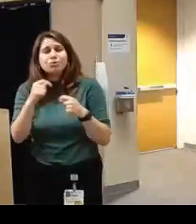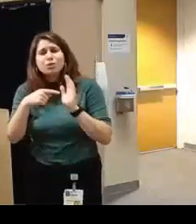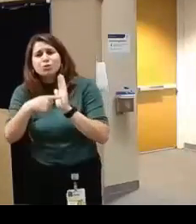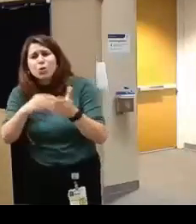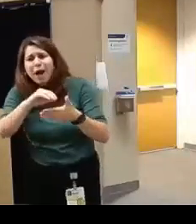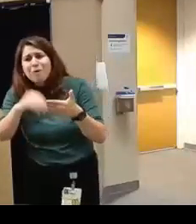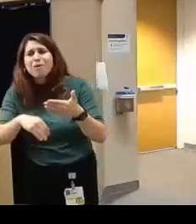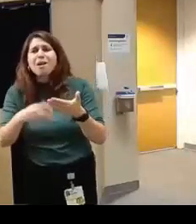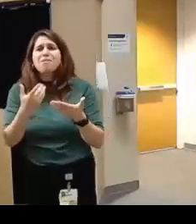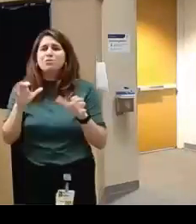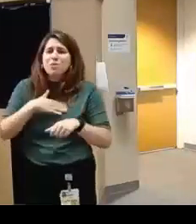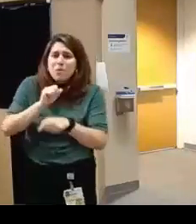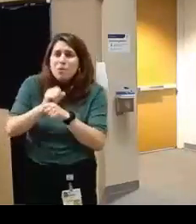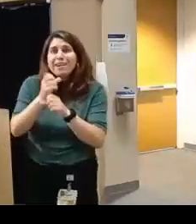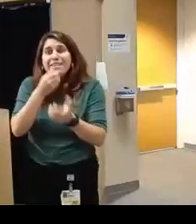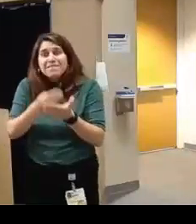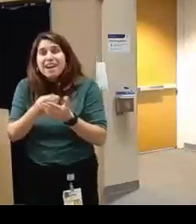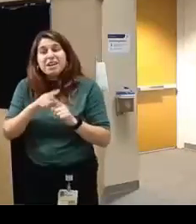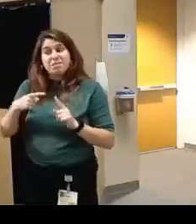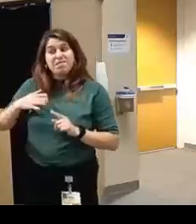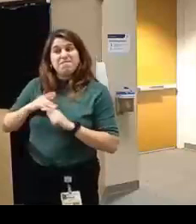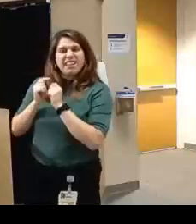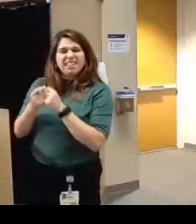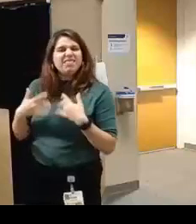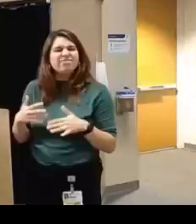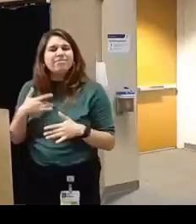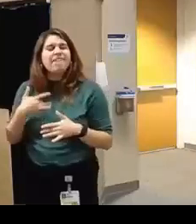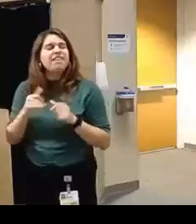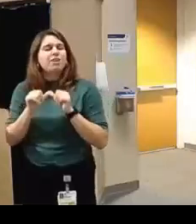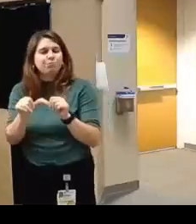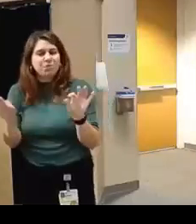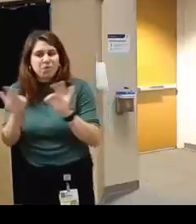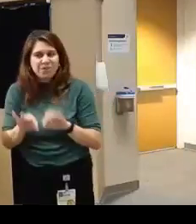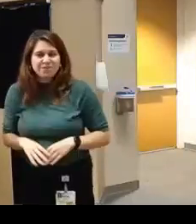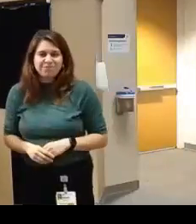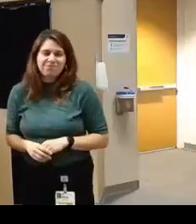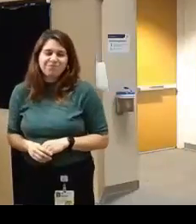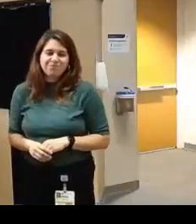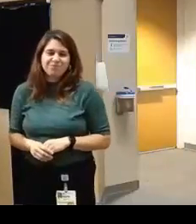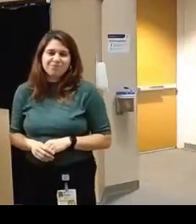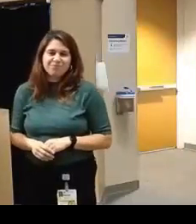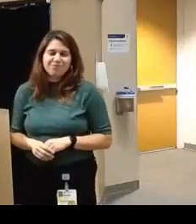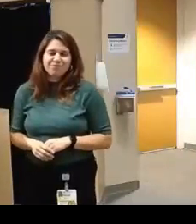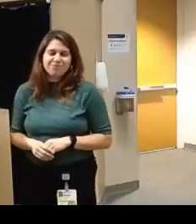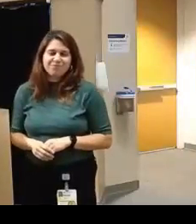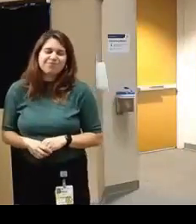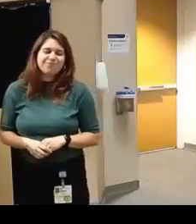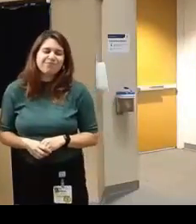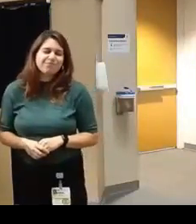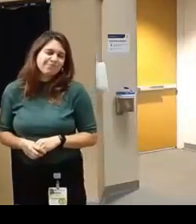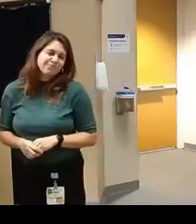show outcomes or get funding, which I'll talk a little bit about today. So I hope that